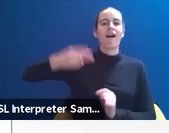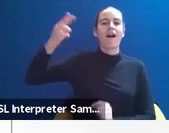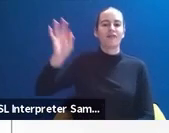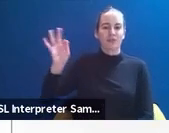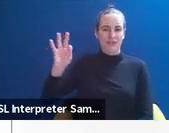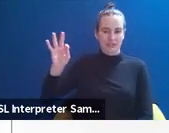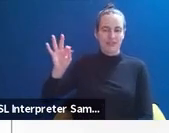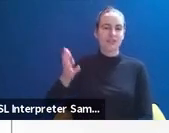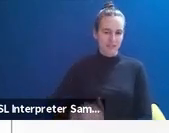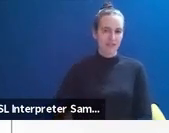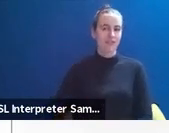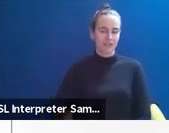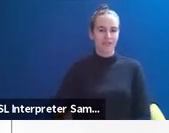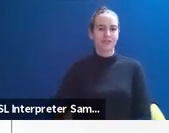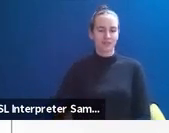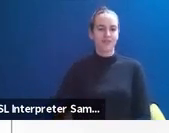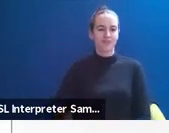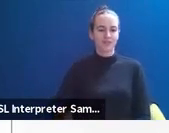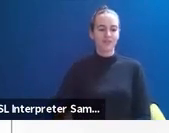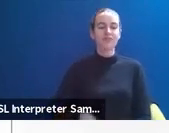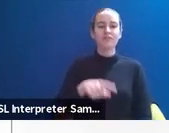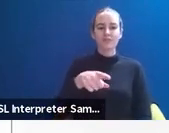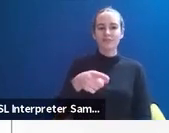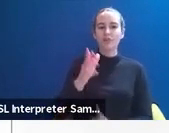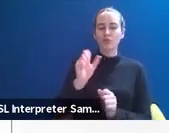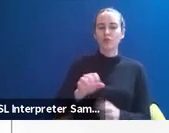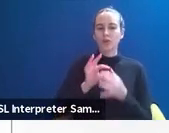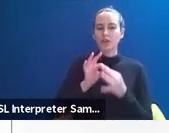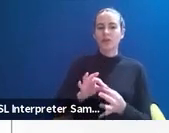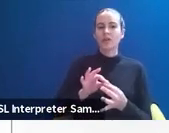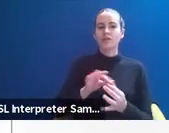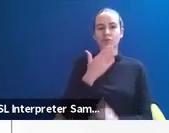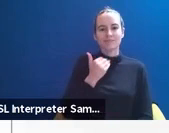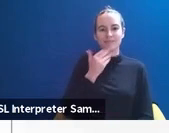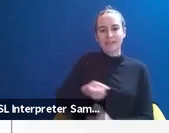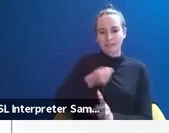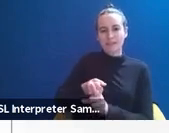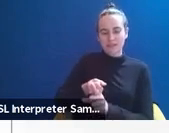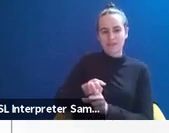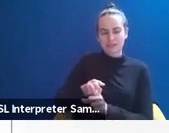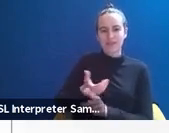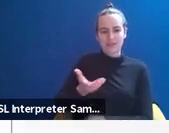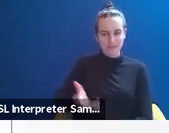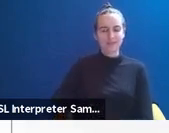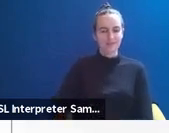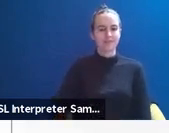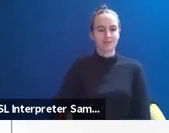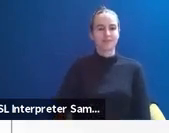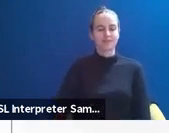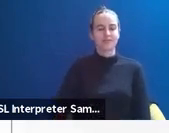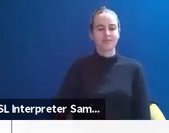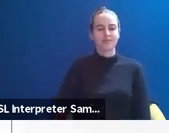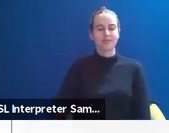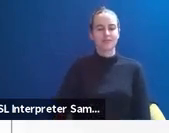portion. So this might be related to differential effects of diabetes on the auditory pathway. And that can be